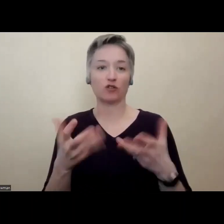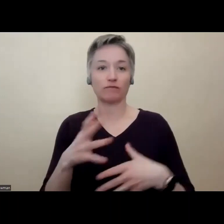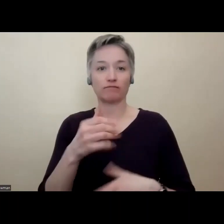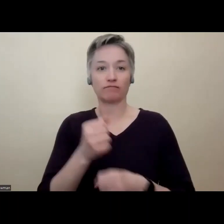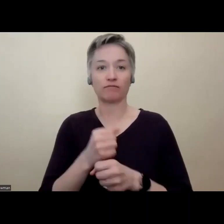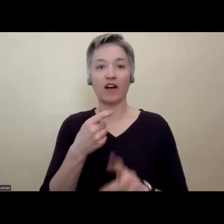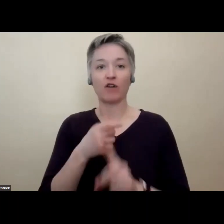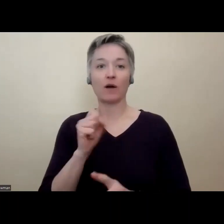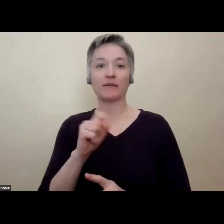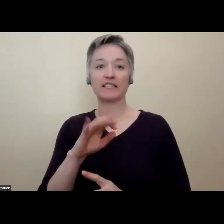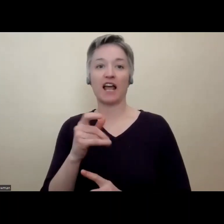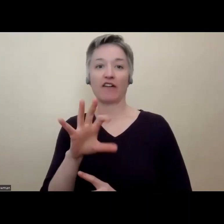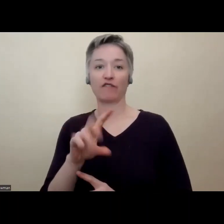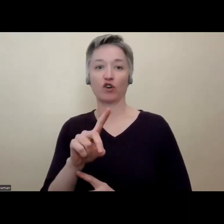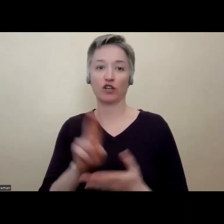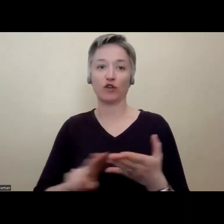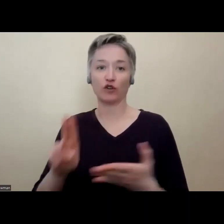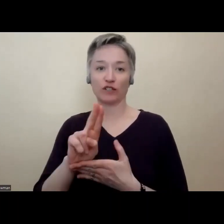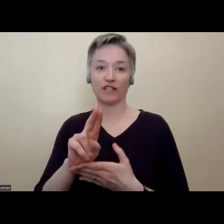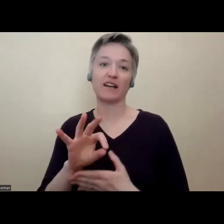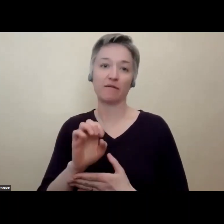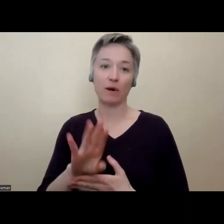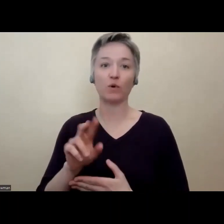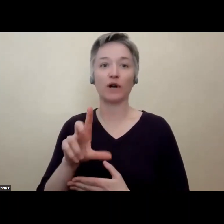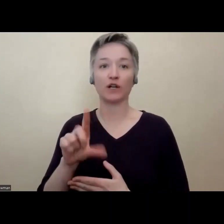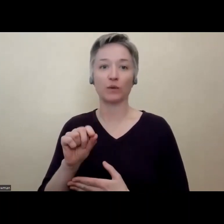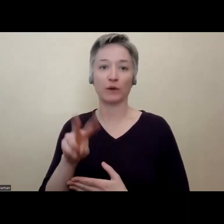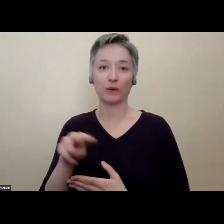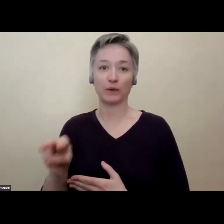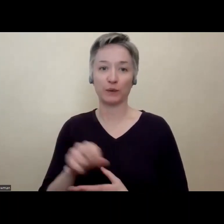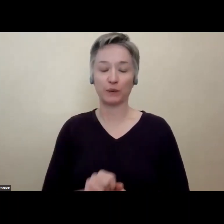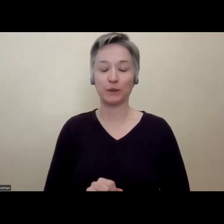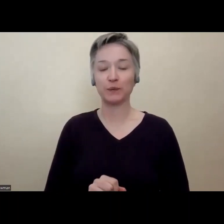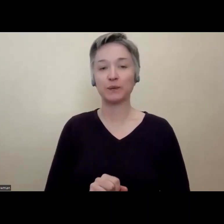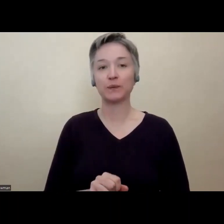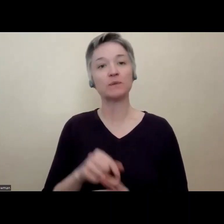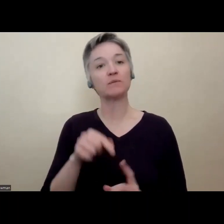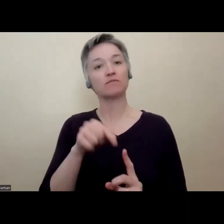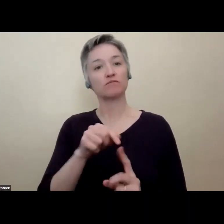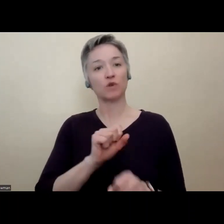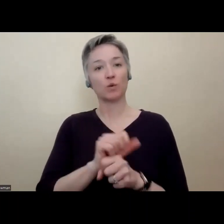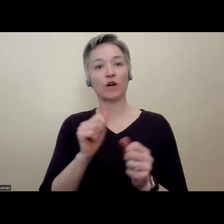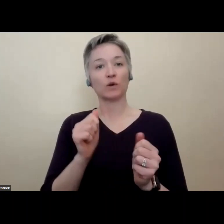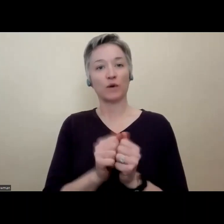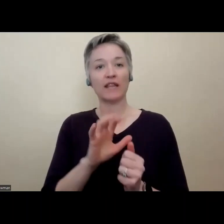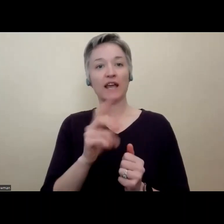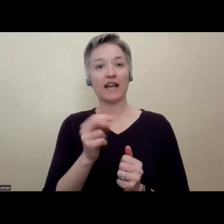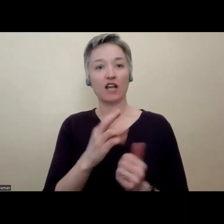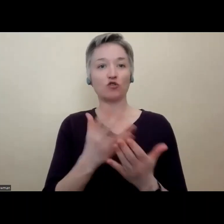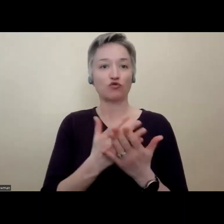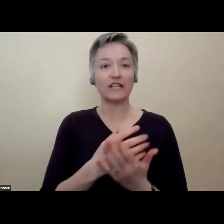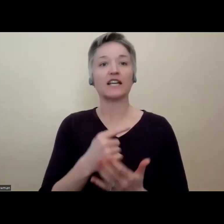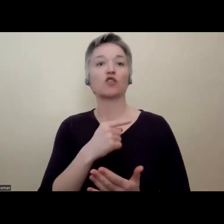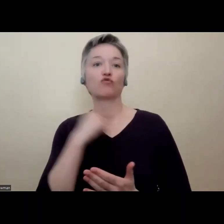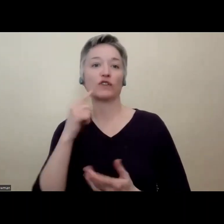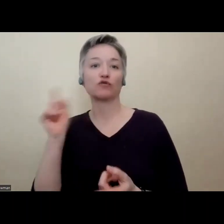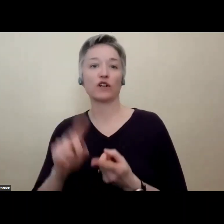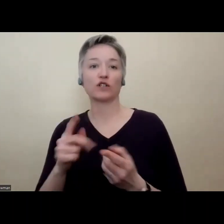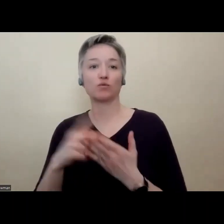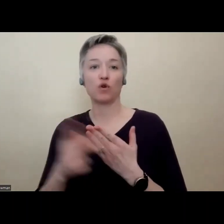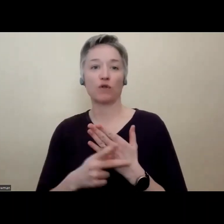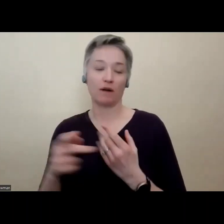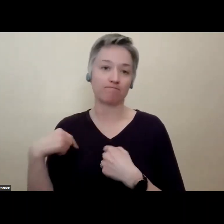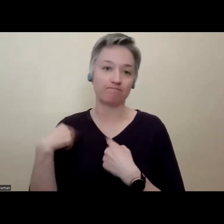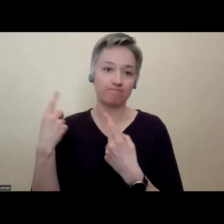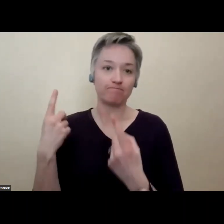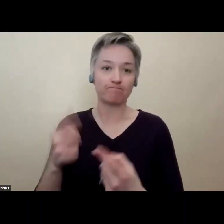Stanford University in February of 2022. She has been with the Cancer Screening and Risk Reduction Program since 2019,